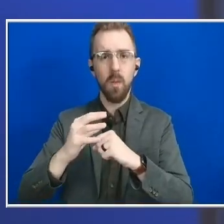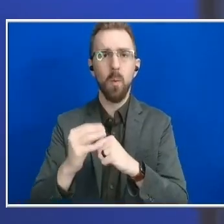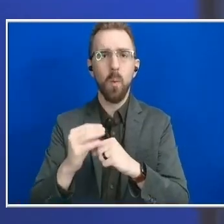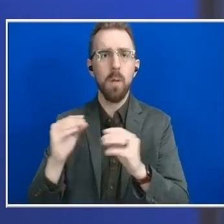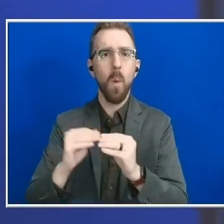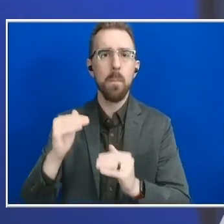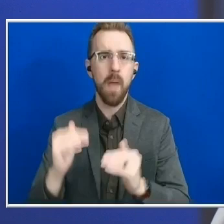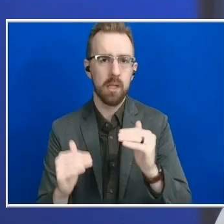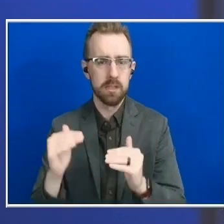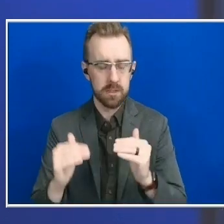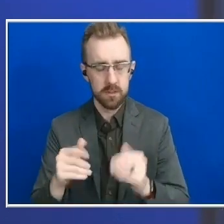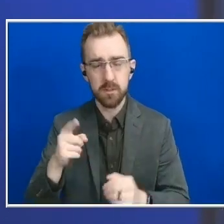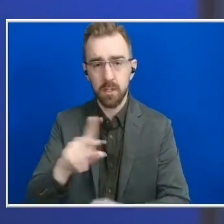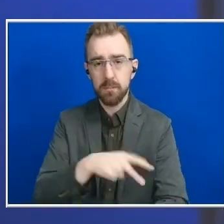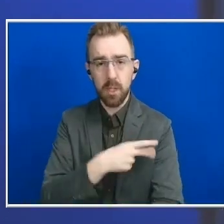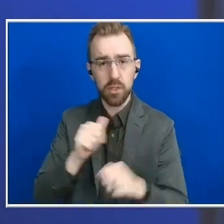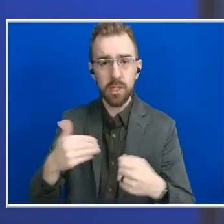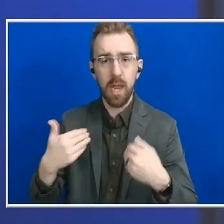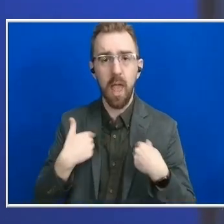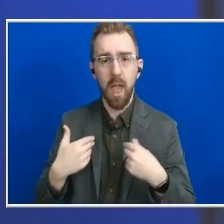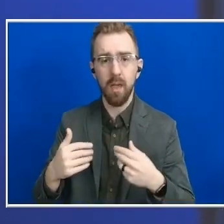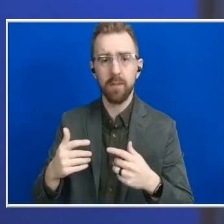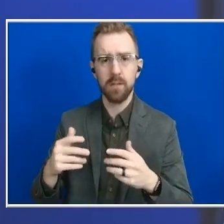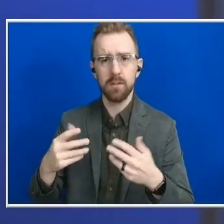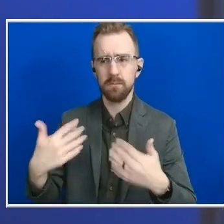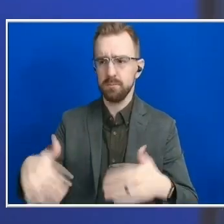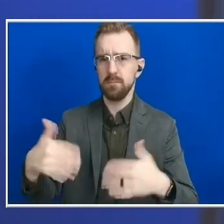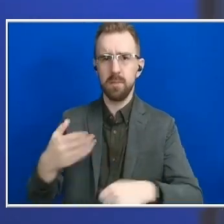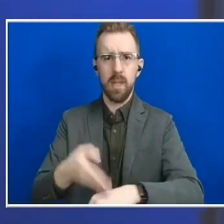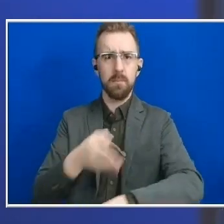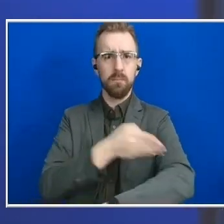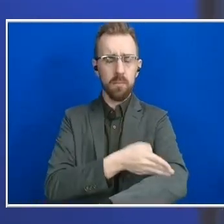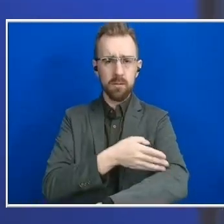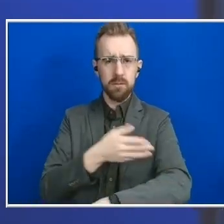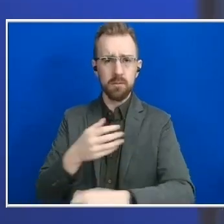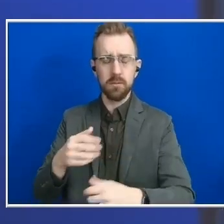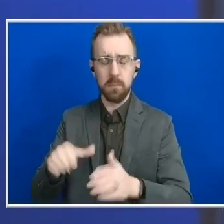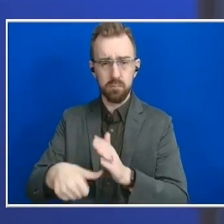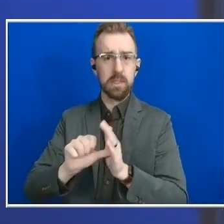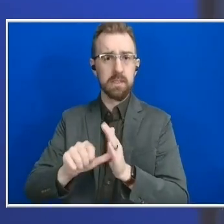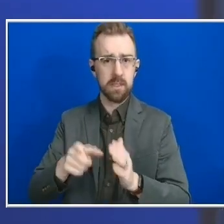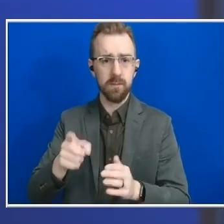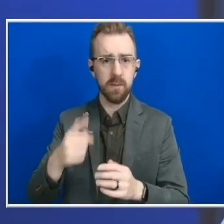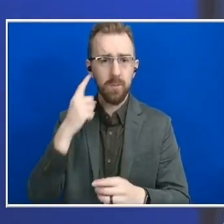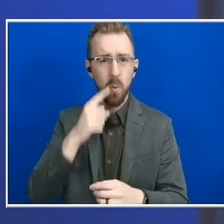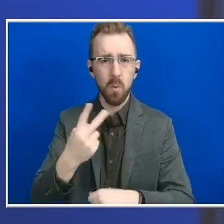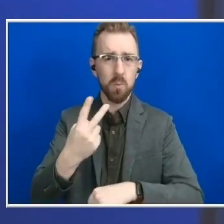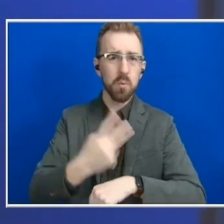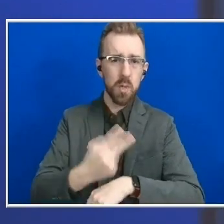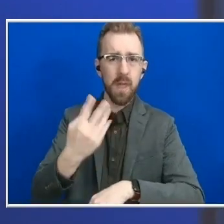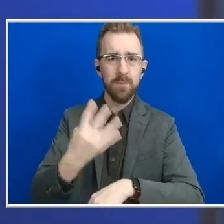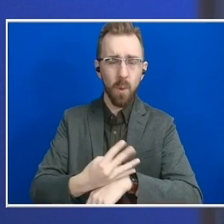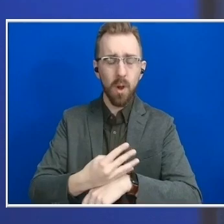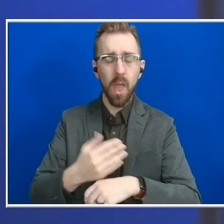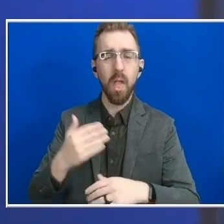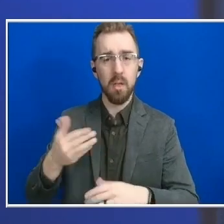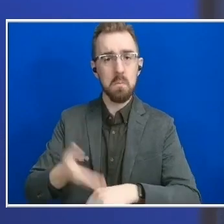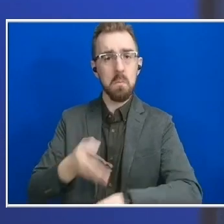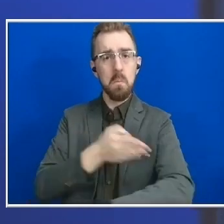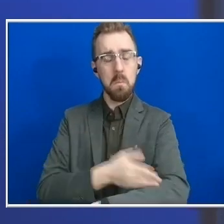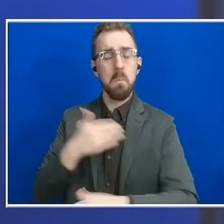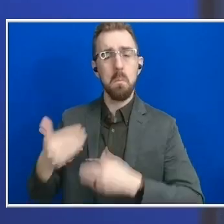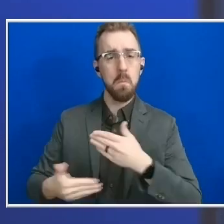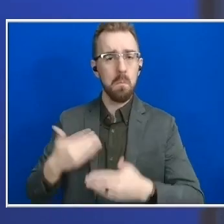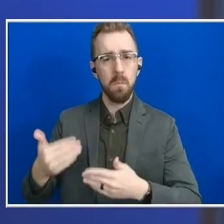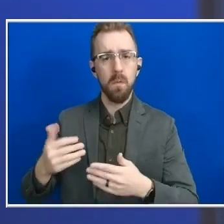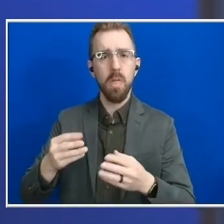have very impressive improvement for 2 to 4 days or so in the symptoms that we're targeting,